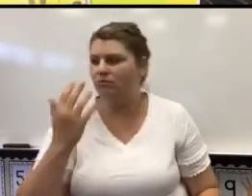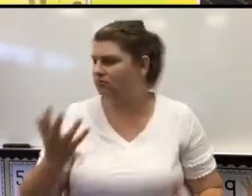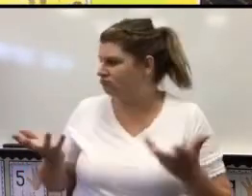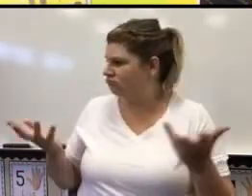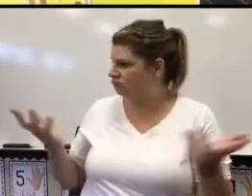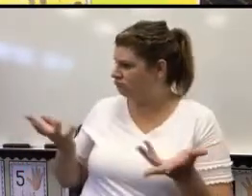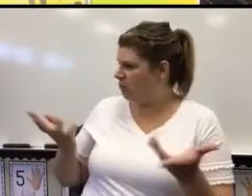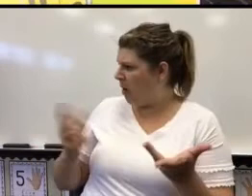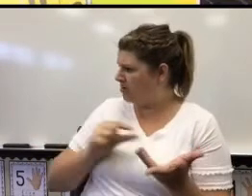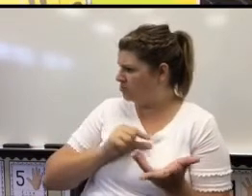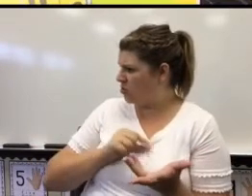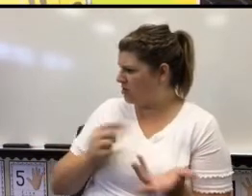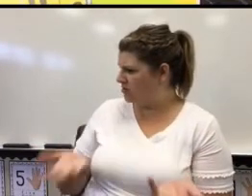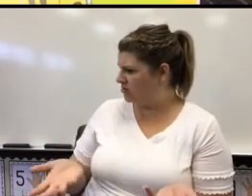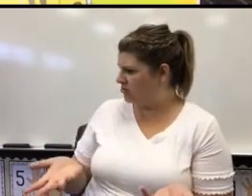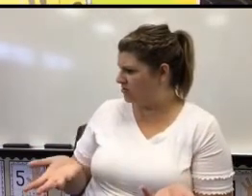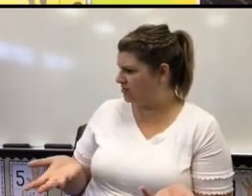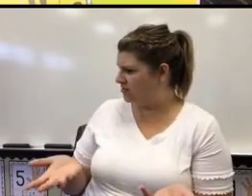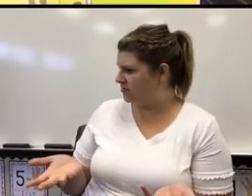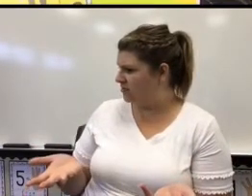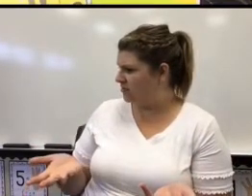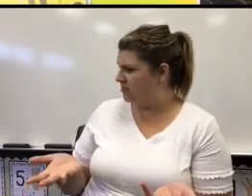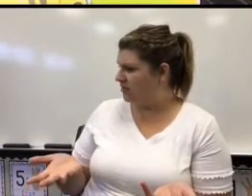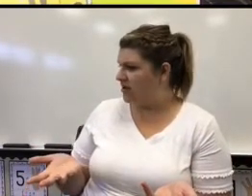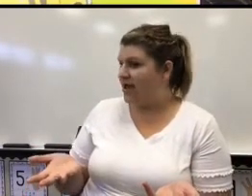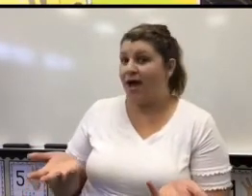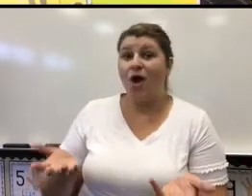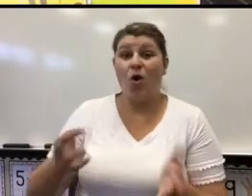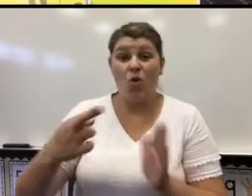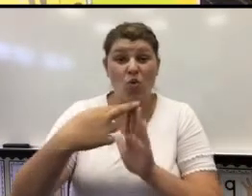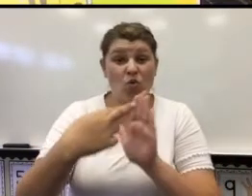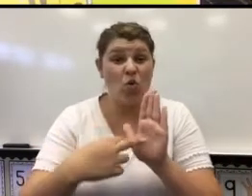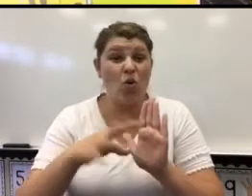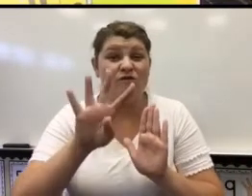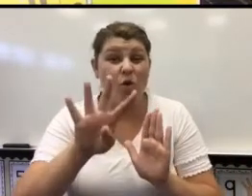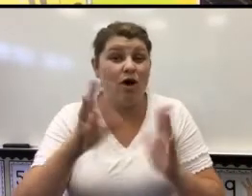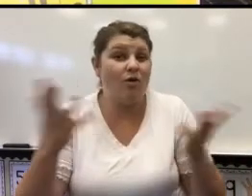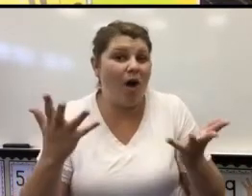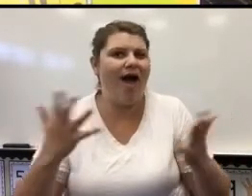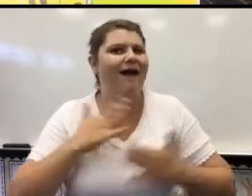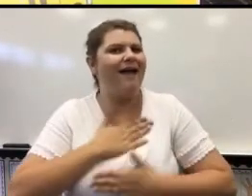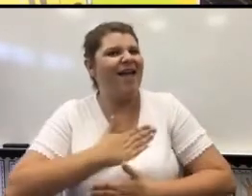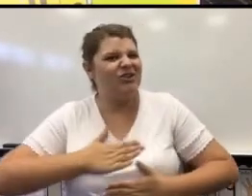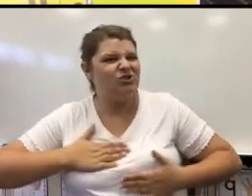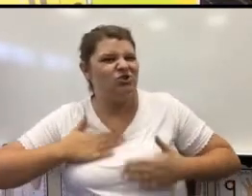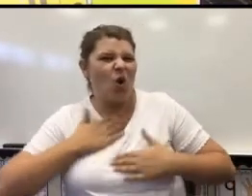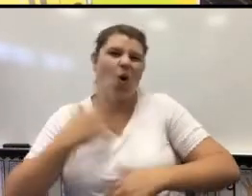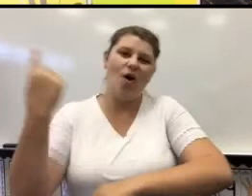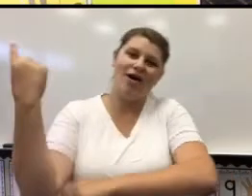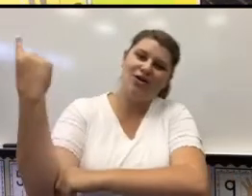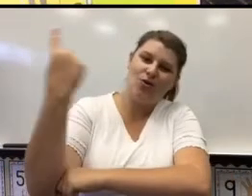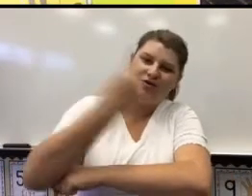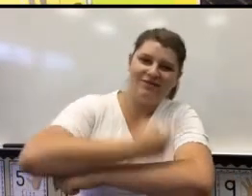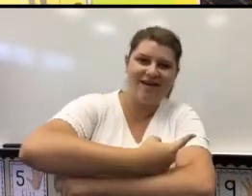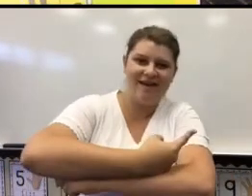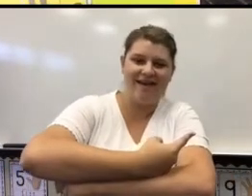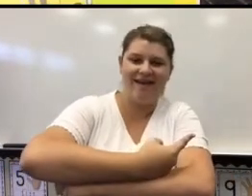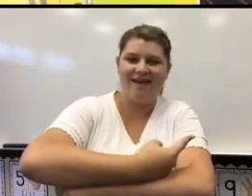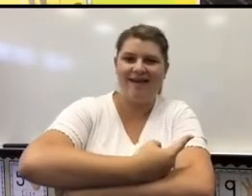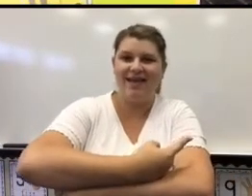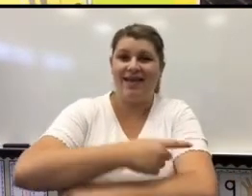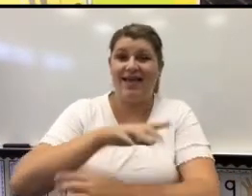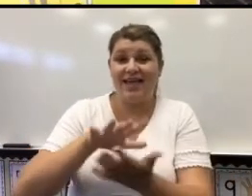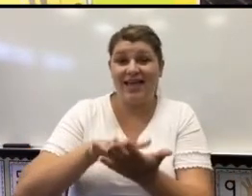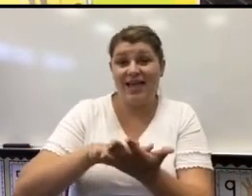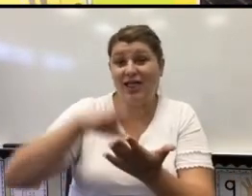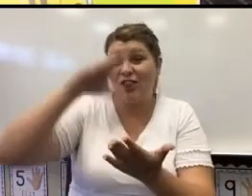rule of the energy bus. "What's that, George?" she asked. "It's